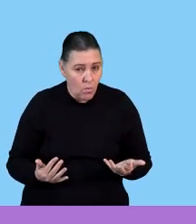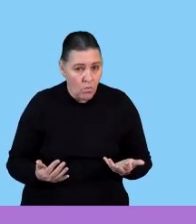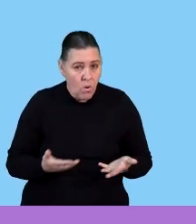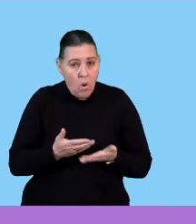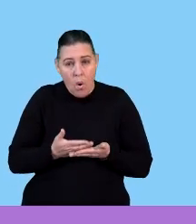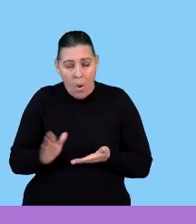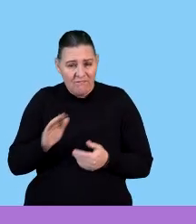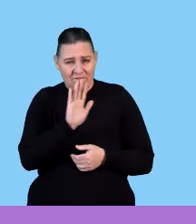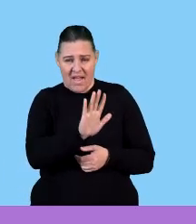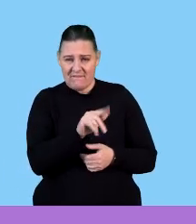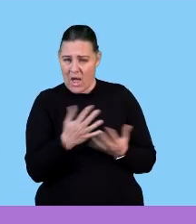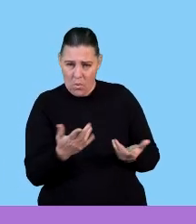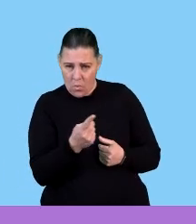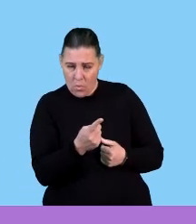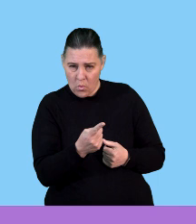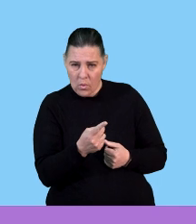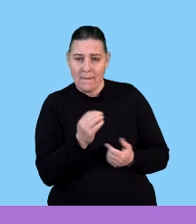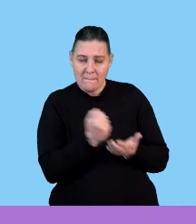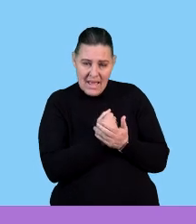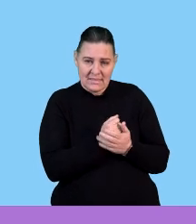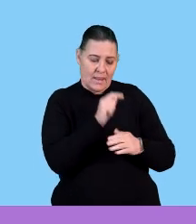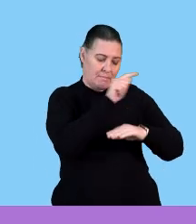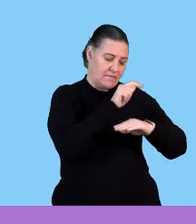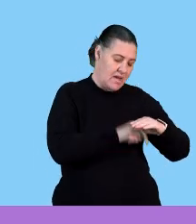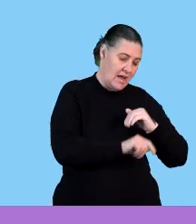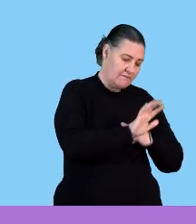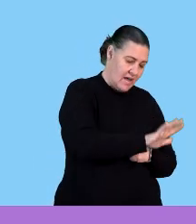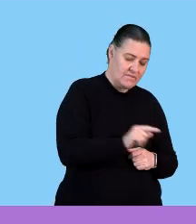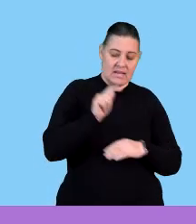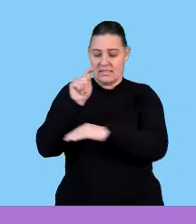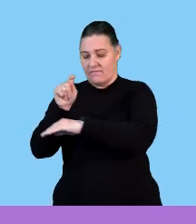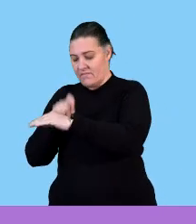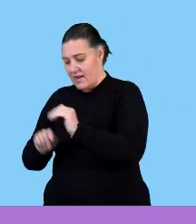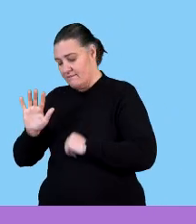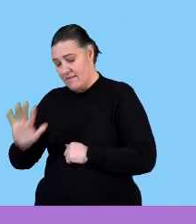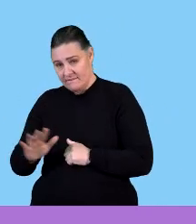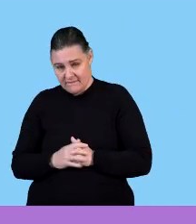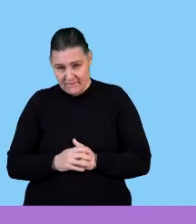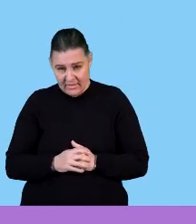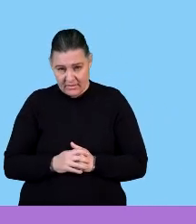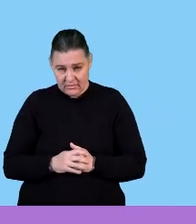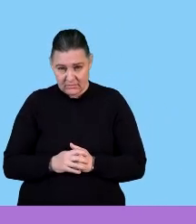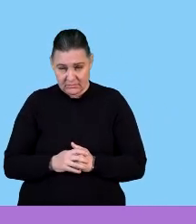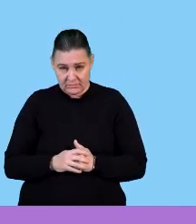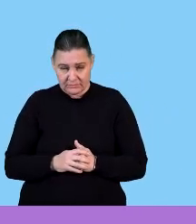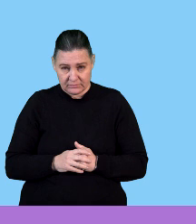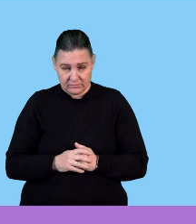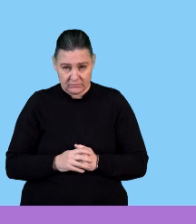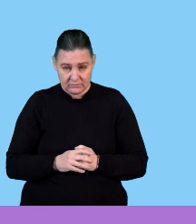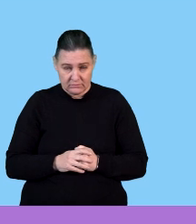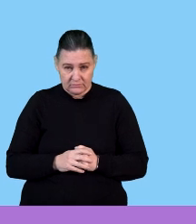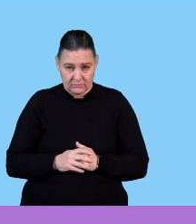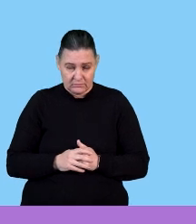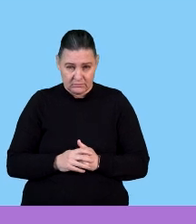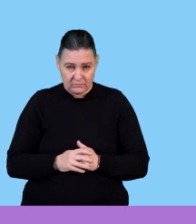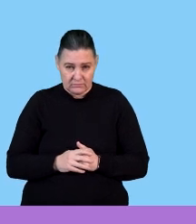to get rid of this number 5, I've got to divide both of these sides by that number. Whatever that number is. In this case, it's 5,